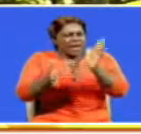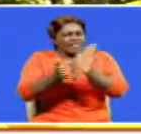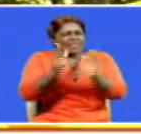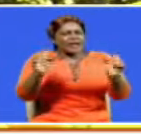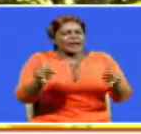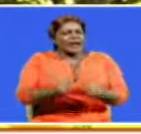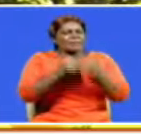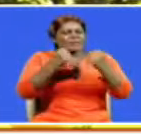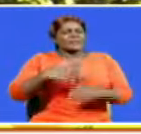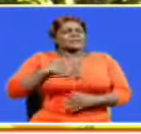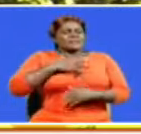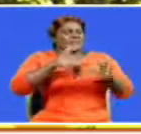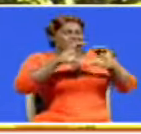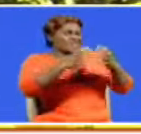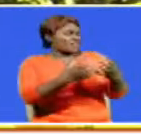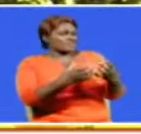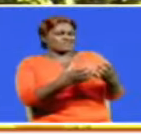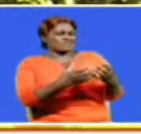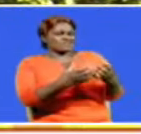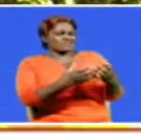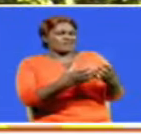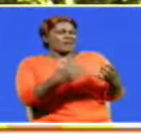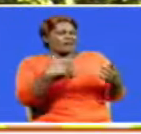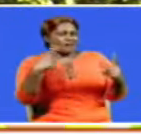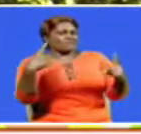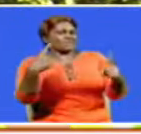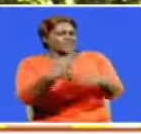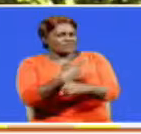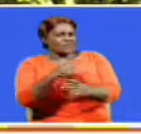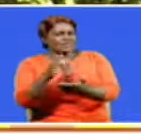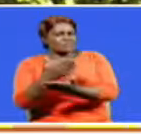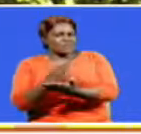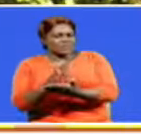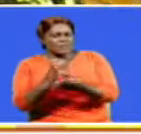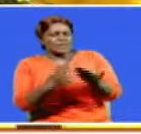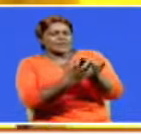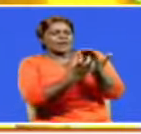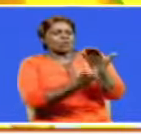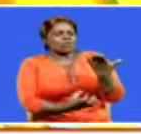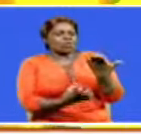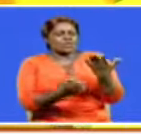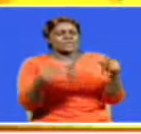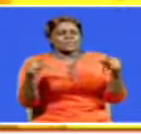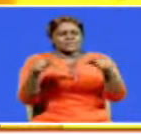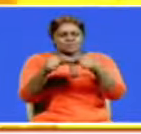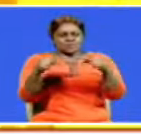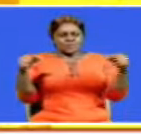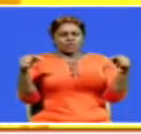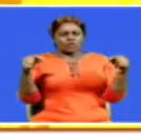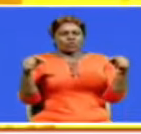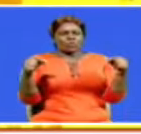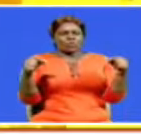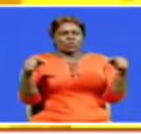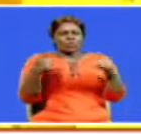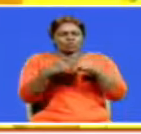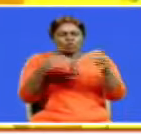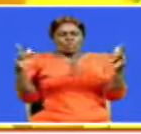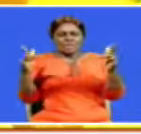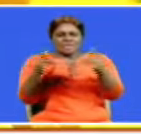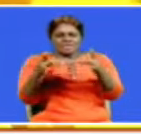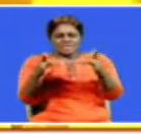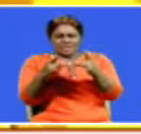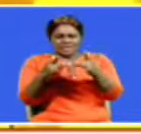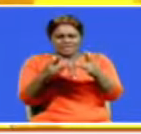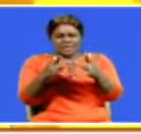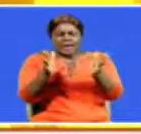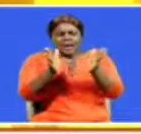happening as far as sciences are concerned. There is a difference between downloading an image of a test tube from the